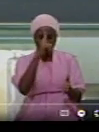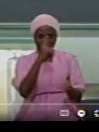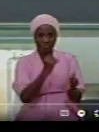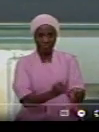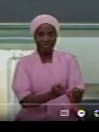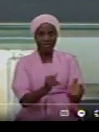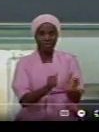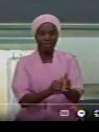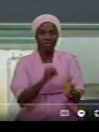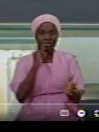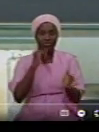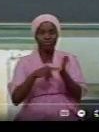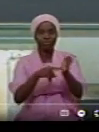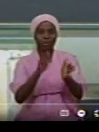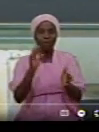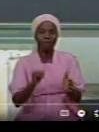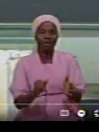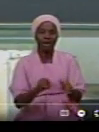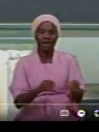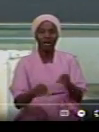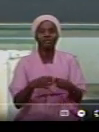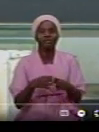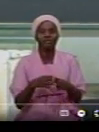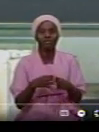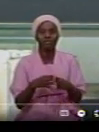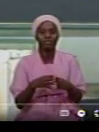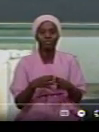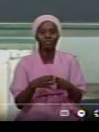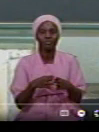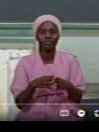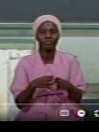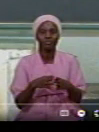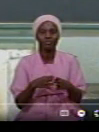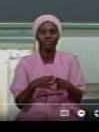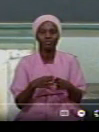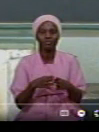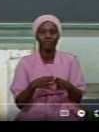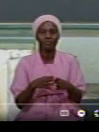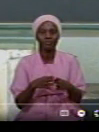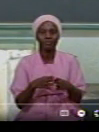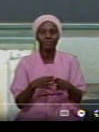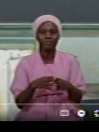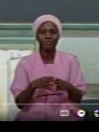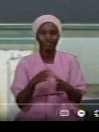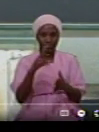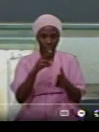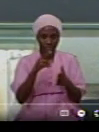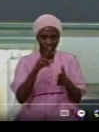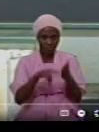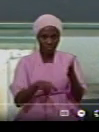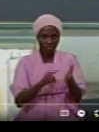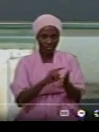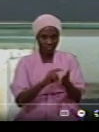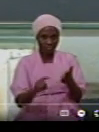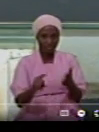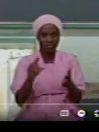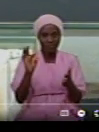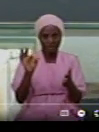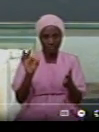by action. Look at verse 19